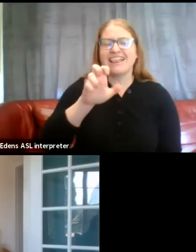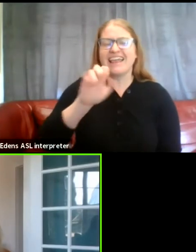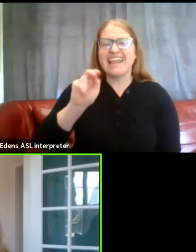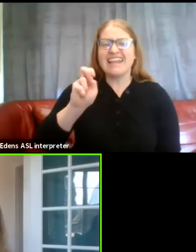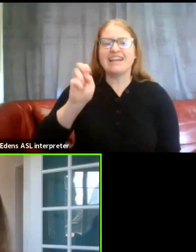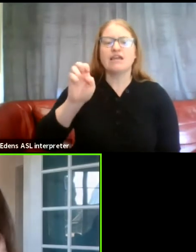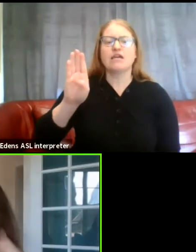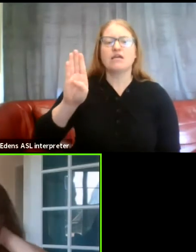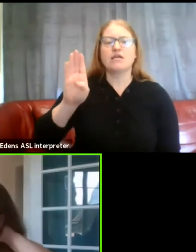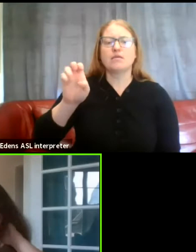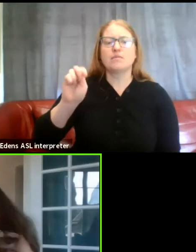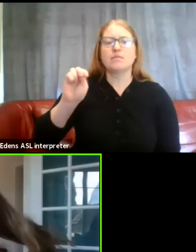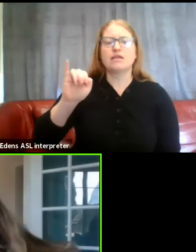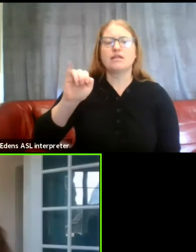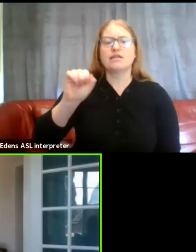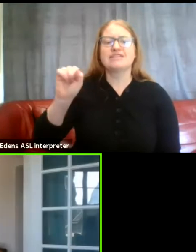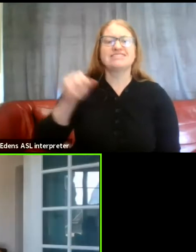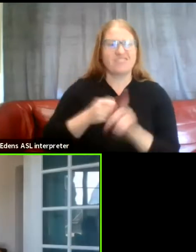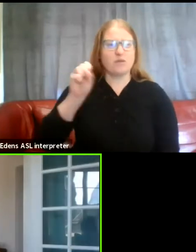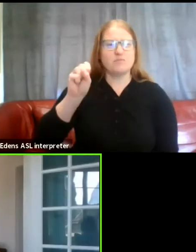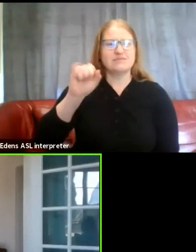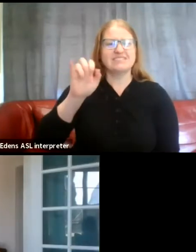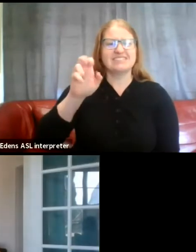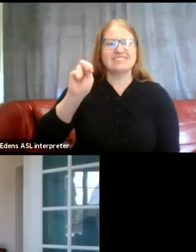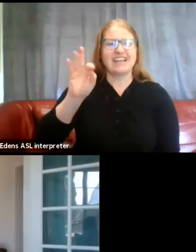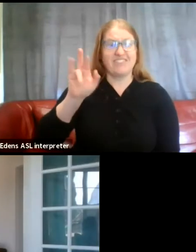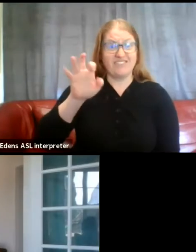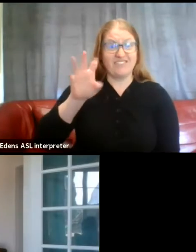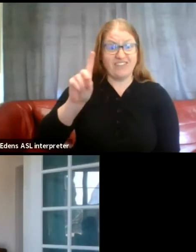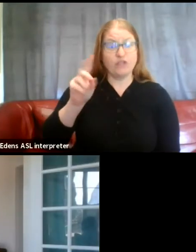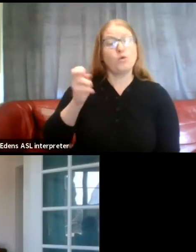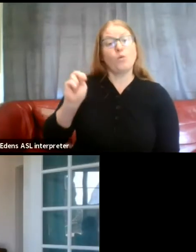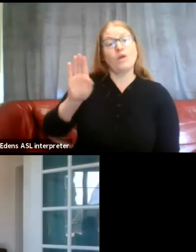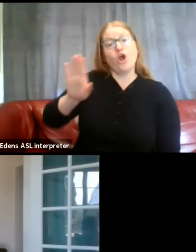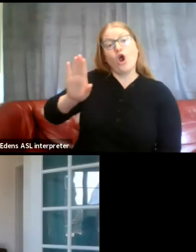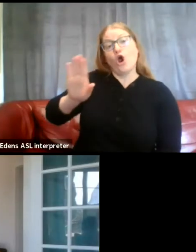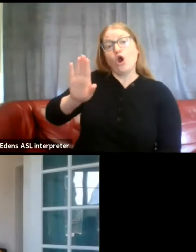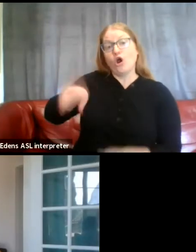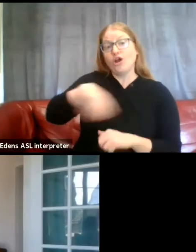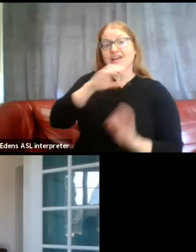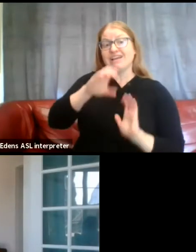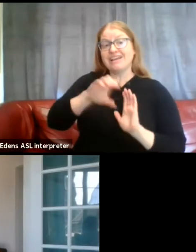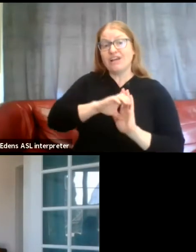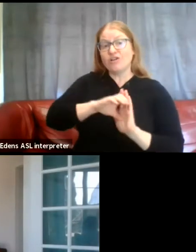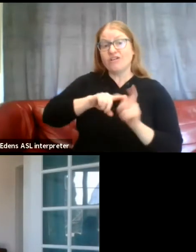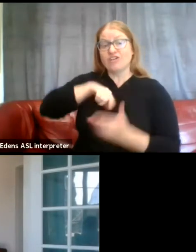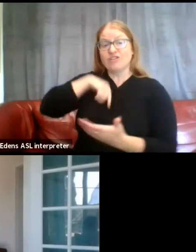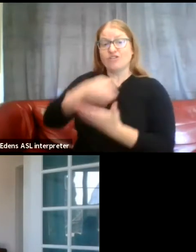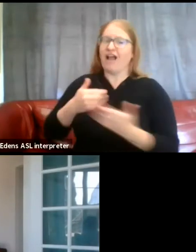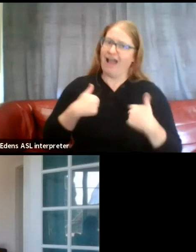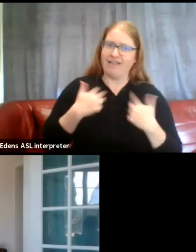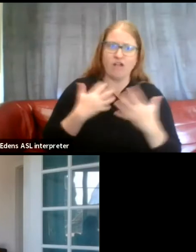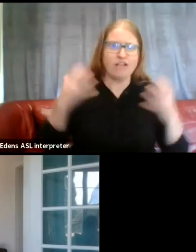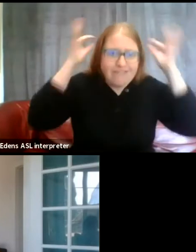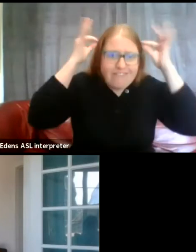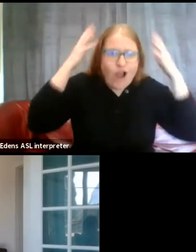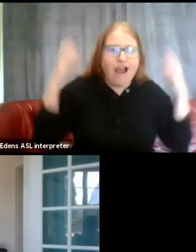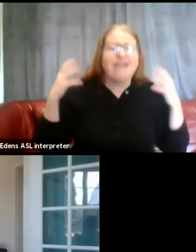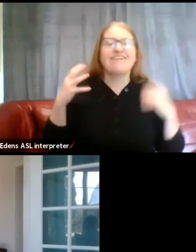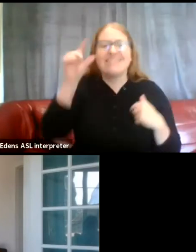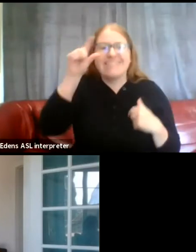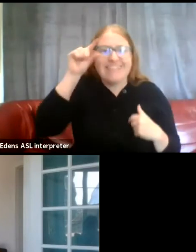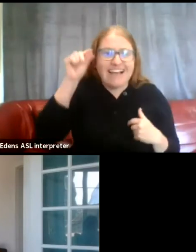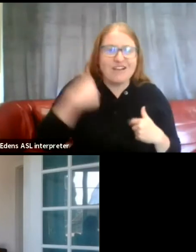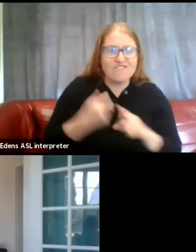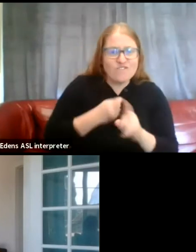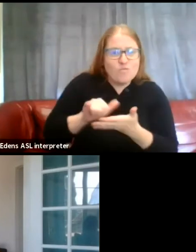Because Elaine Bennis, when Elaine appeared on Seinfeld, I mean, I have a lot of hair and glasses and I'm from New York. And I saw her on the show,